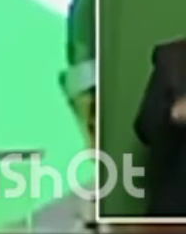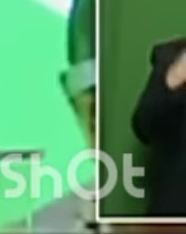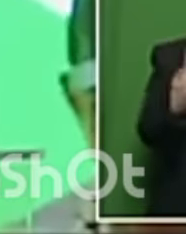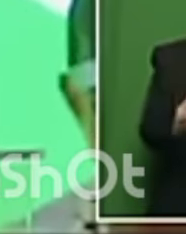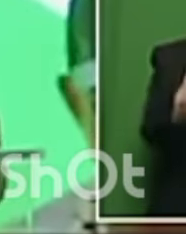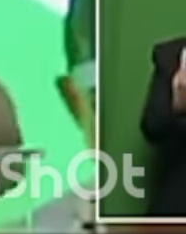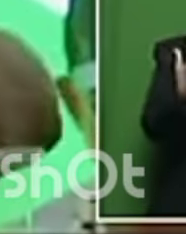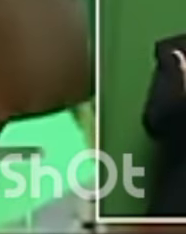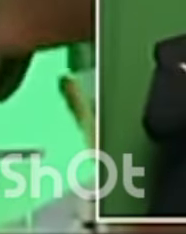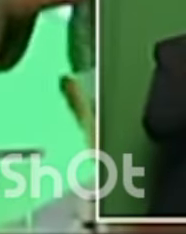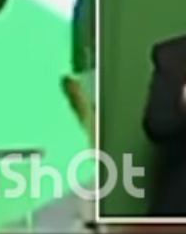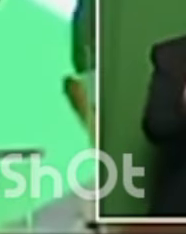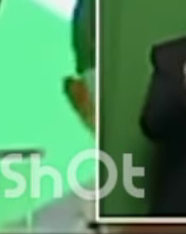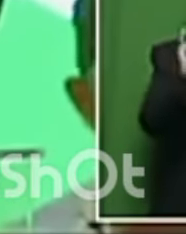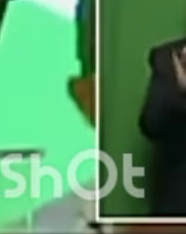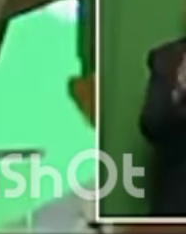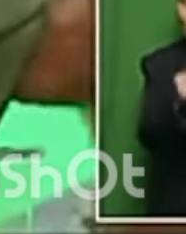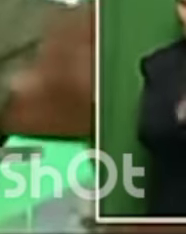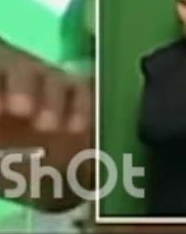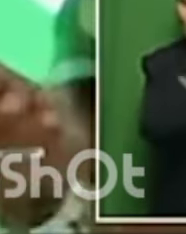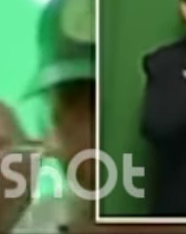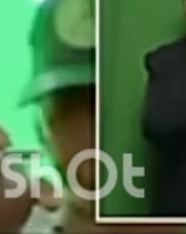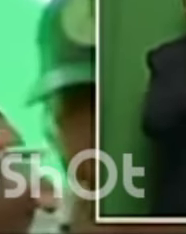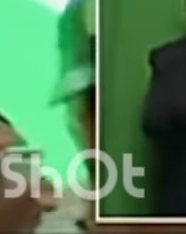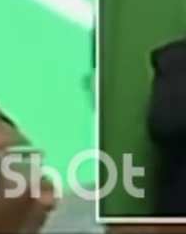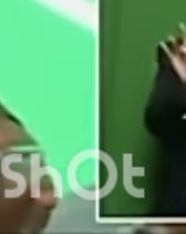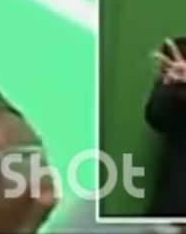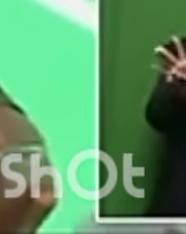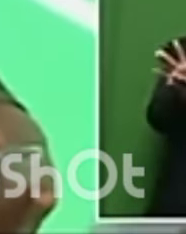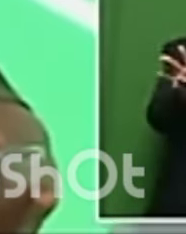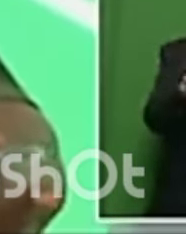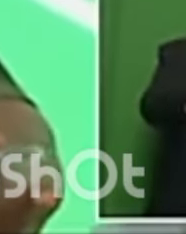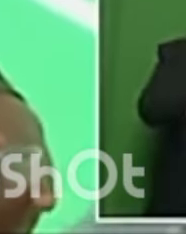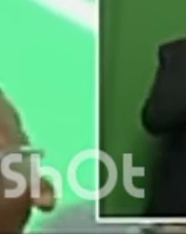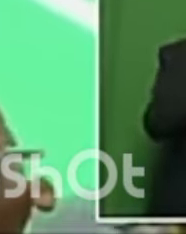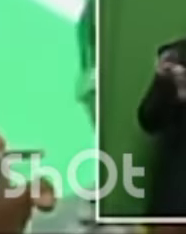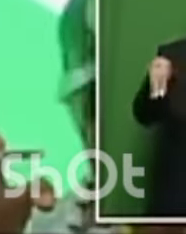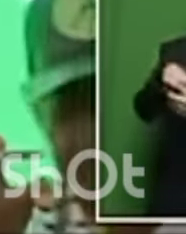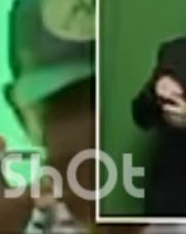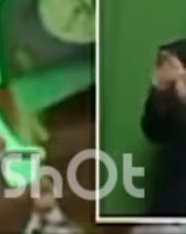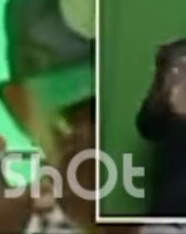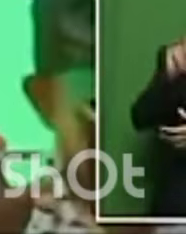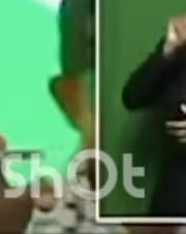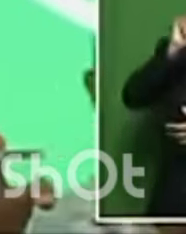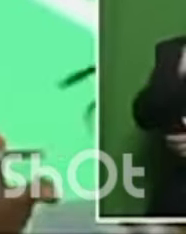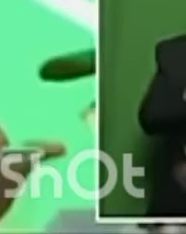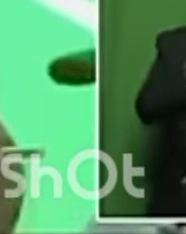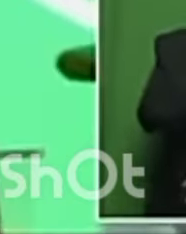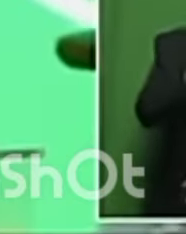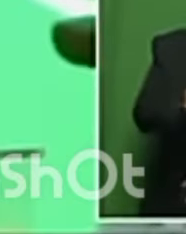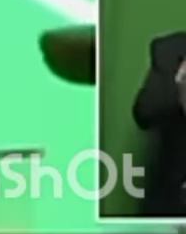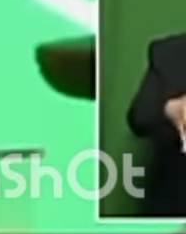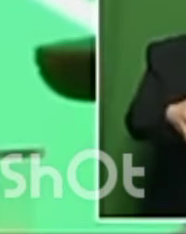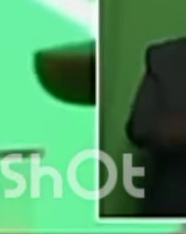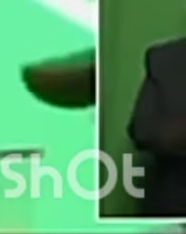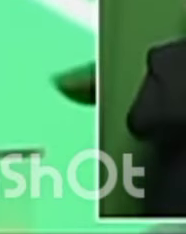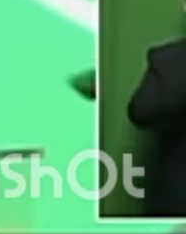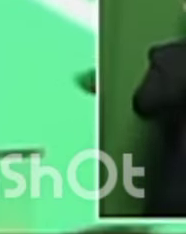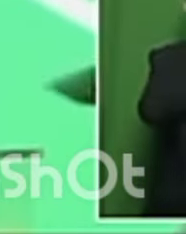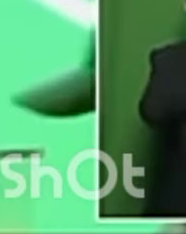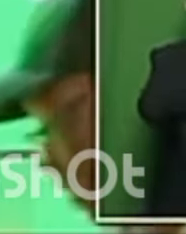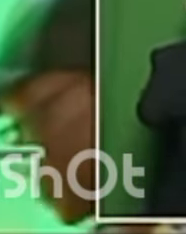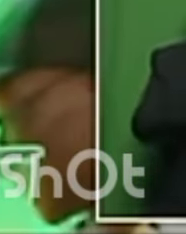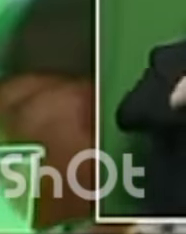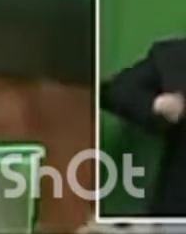Umkhonto wesizwe political party lost a big chance to lead KZN. I think this is because